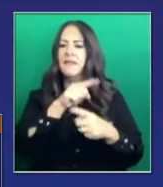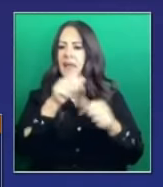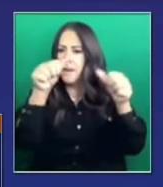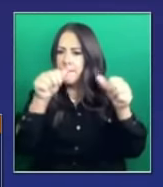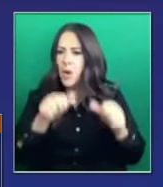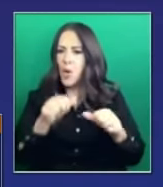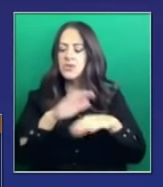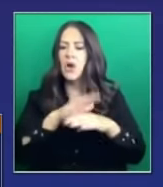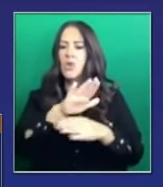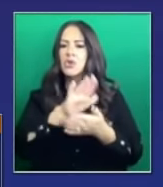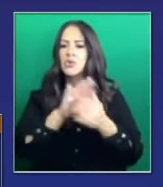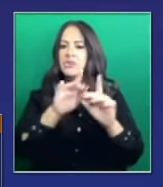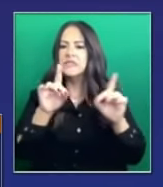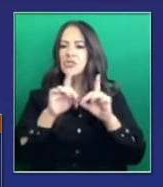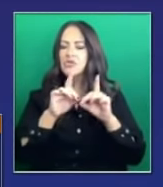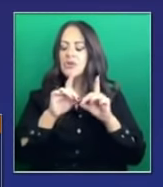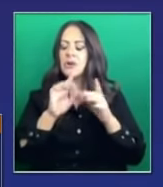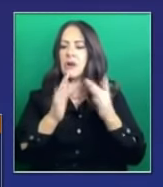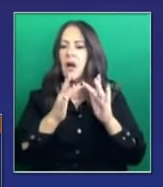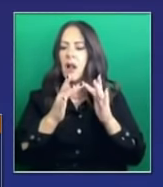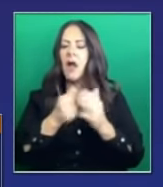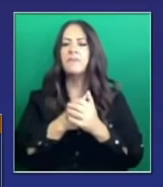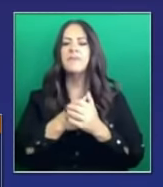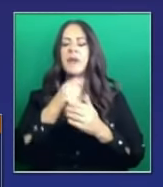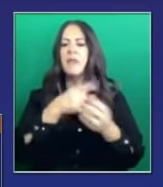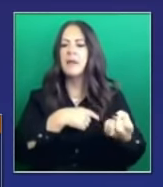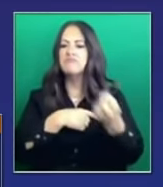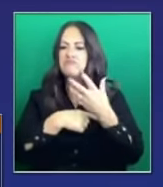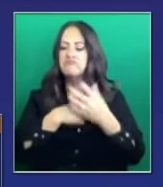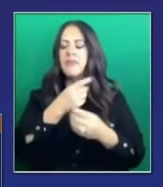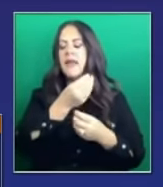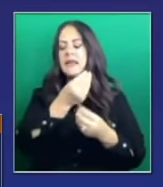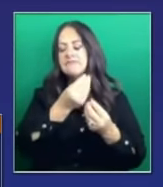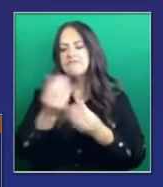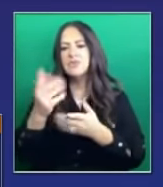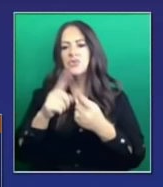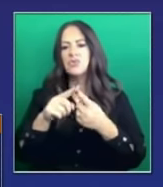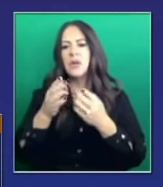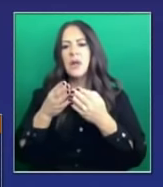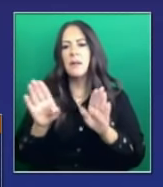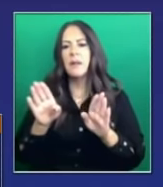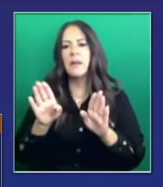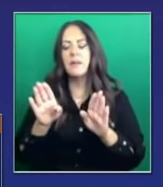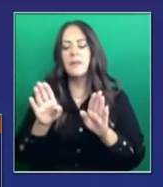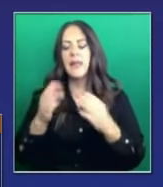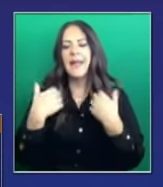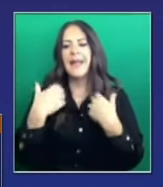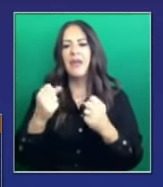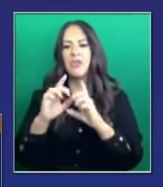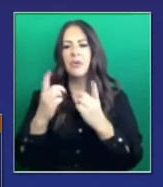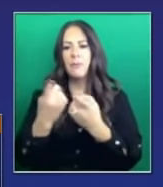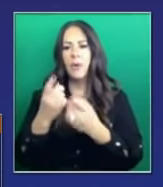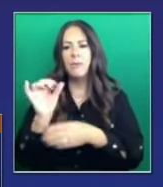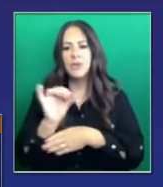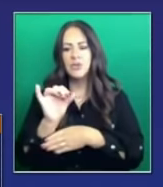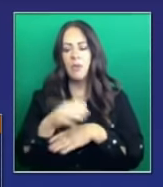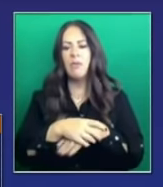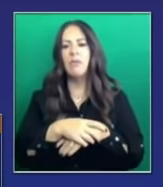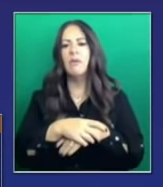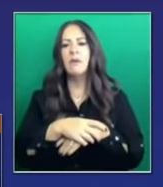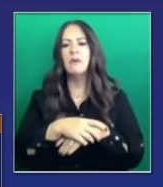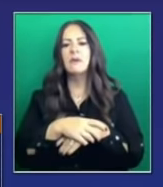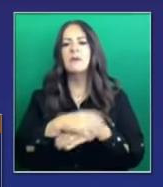and labor organizations, submit those plans to local health officers. And as you may recall, districts that were not in